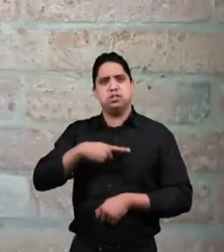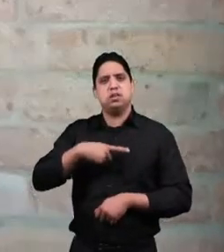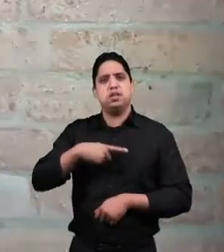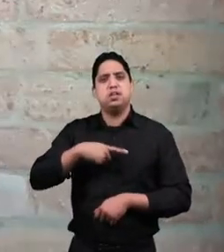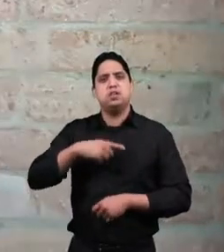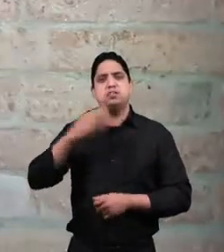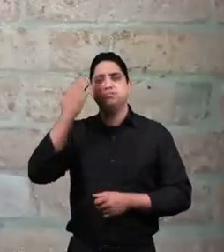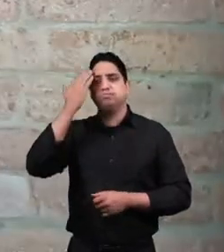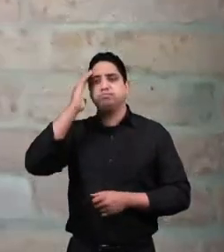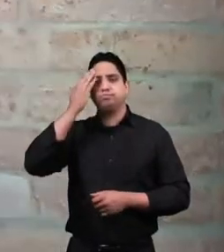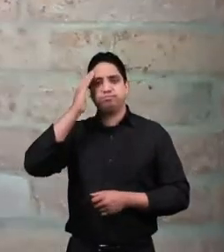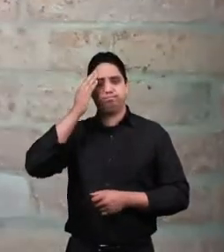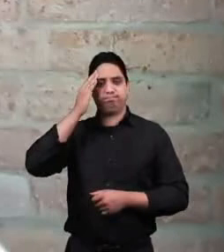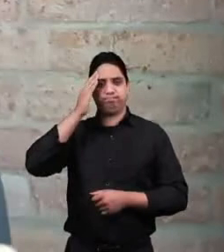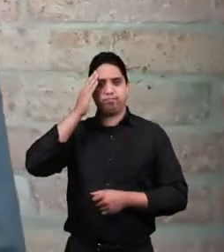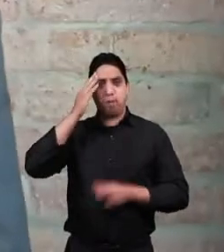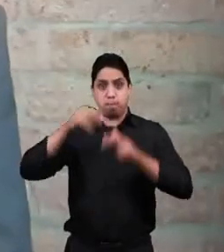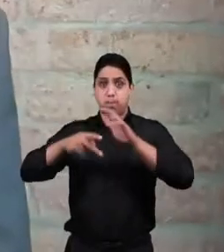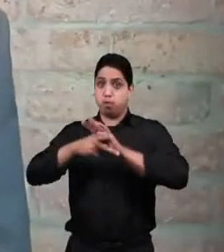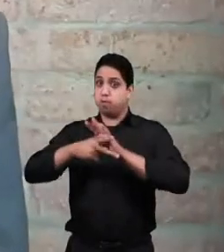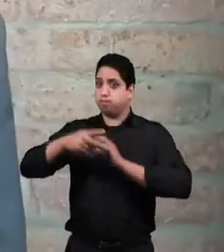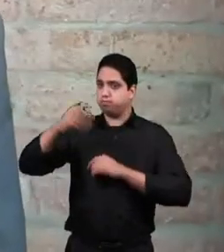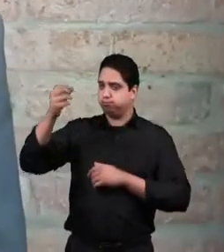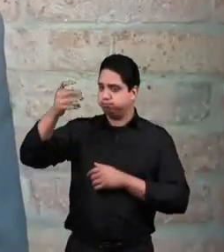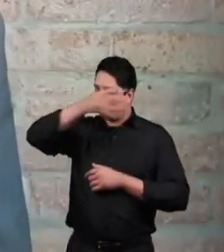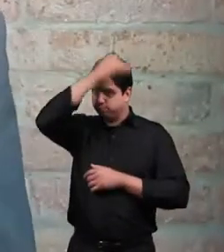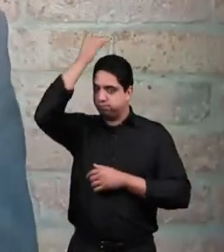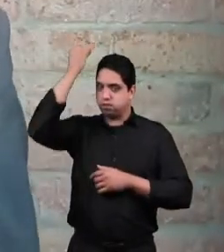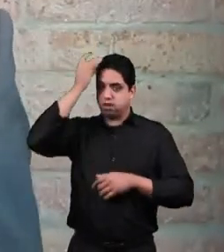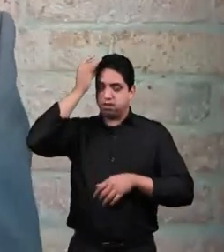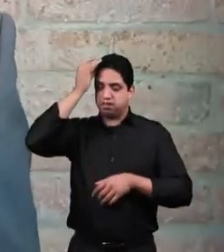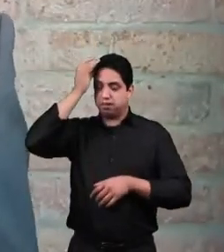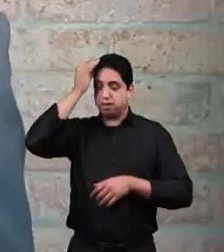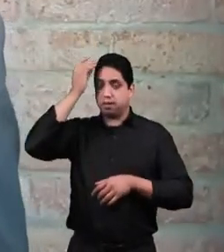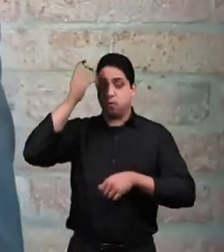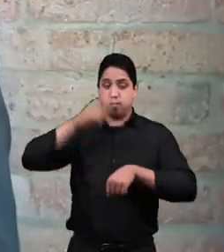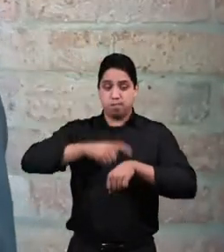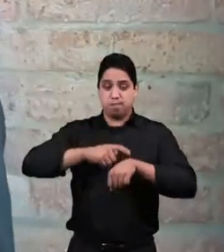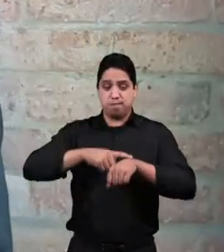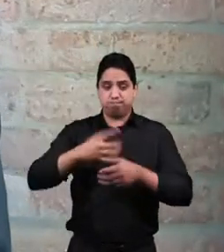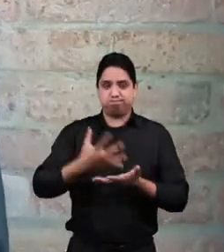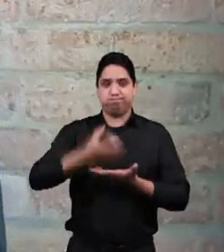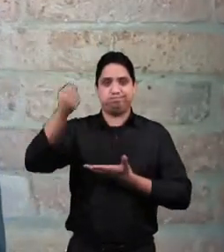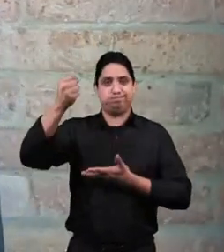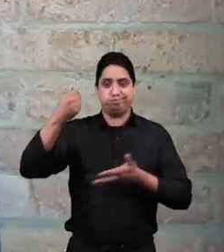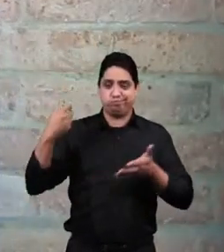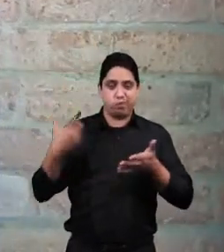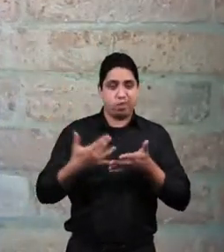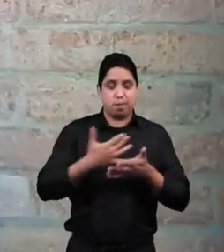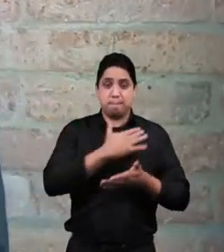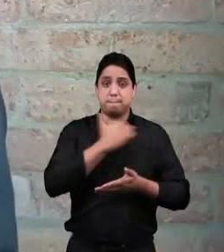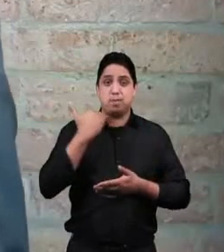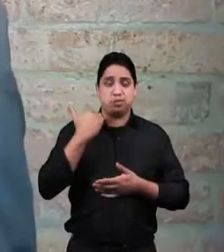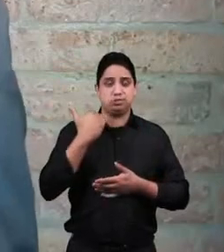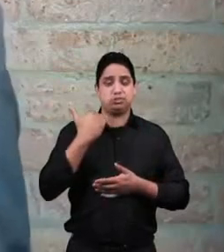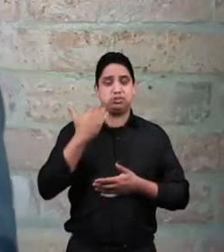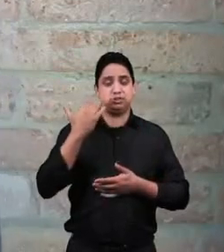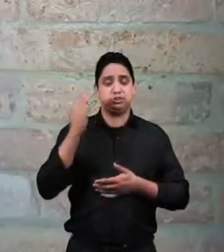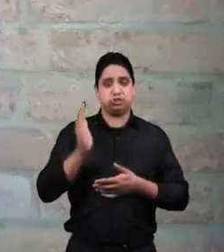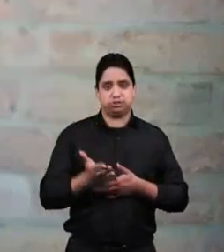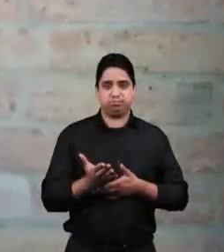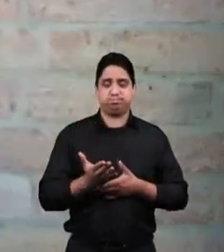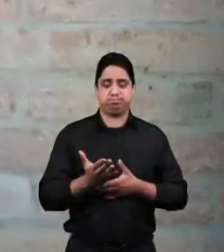spoke in spirit that the time of his coming was at